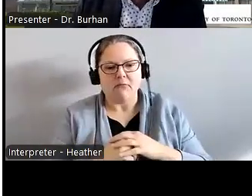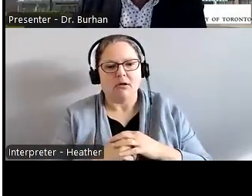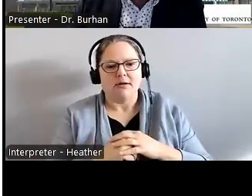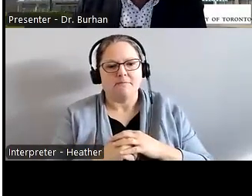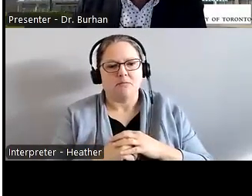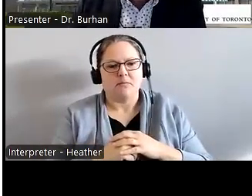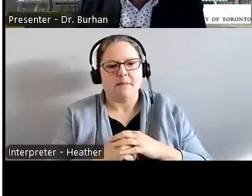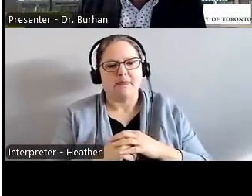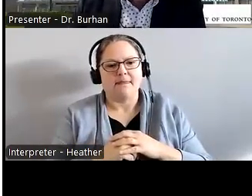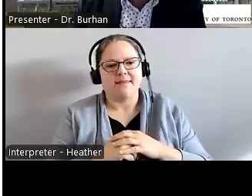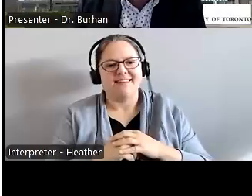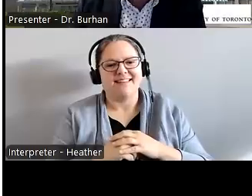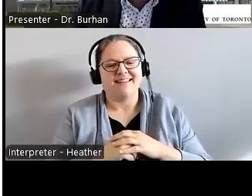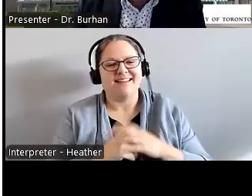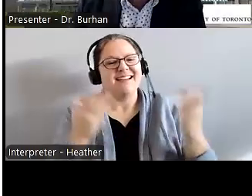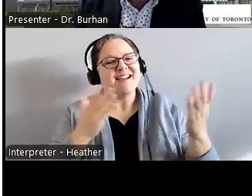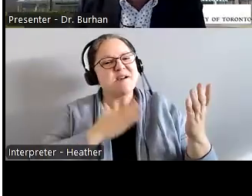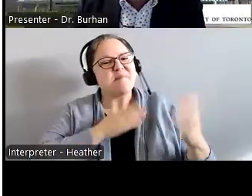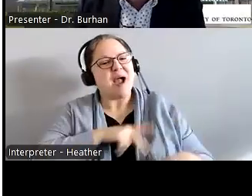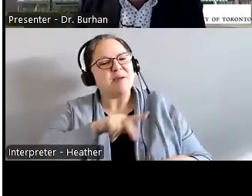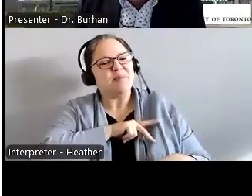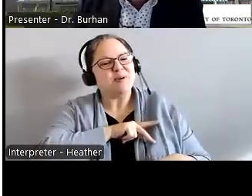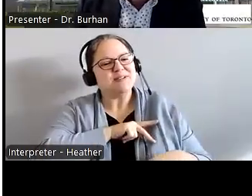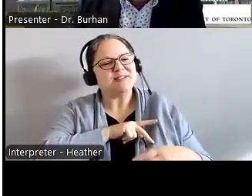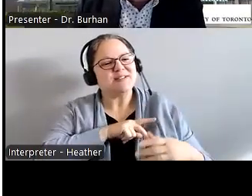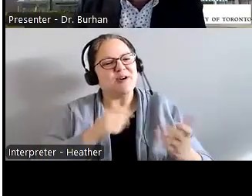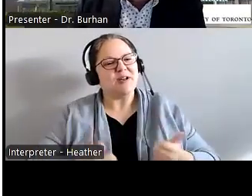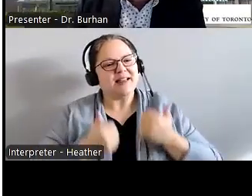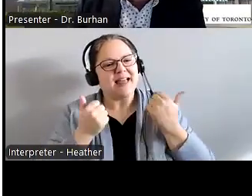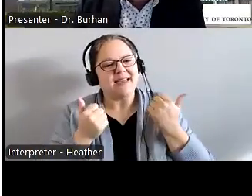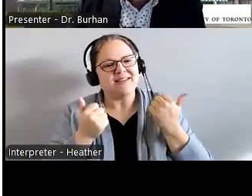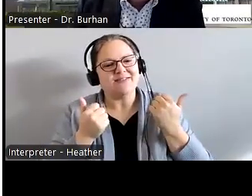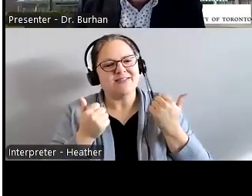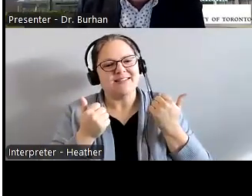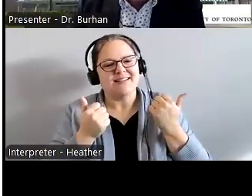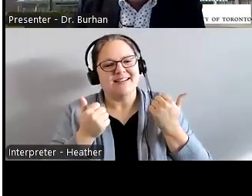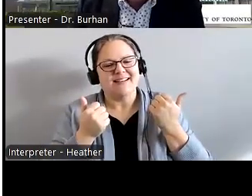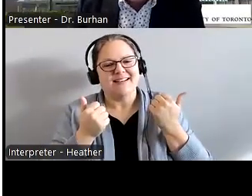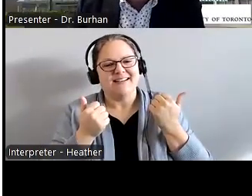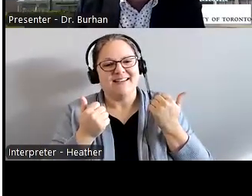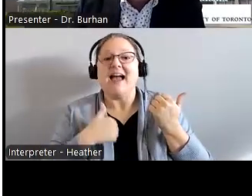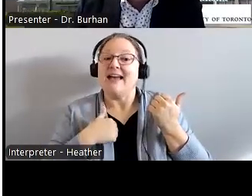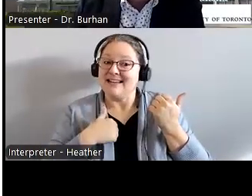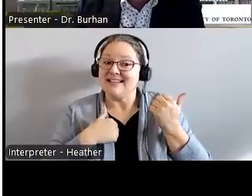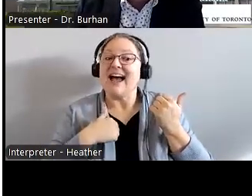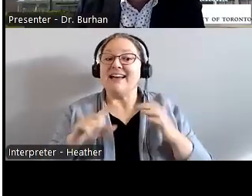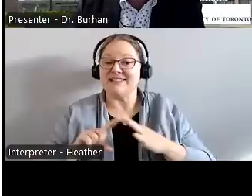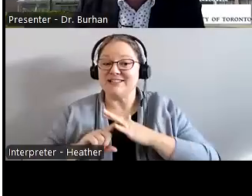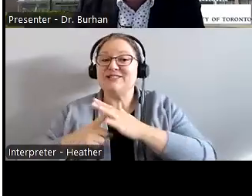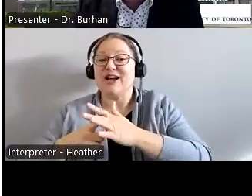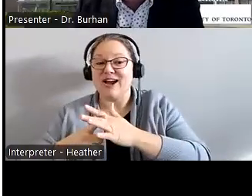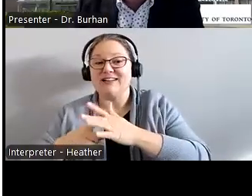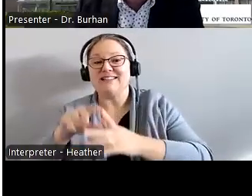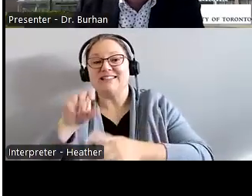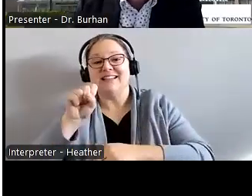This is a little bit about my personal journey. So I have a long journey starting from Syria,